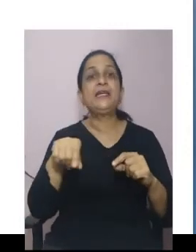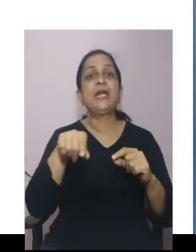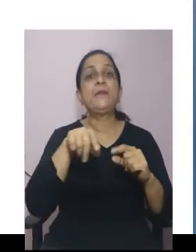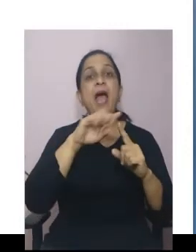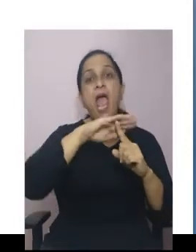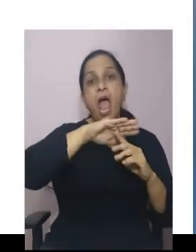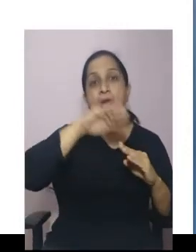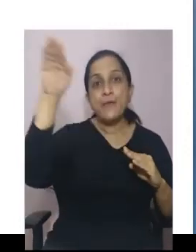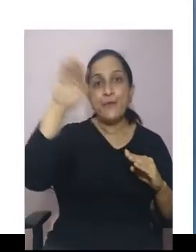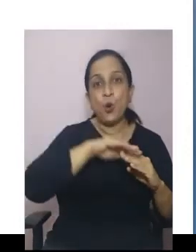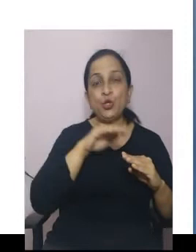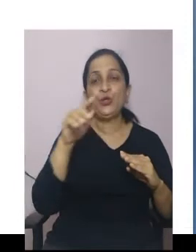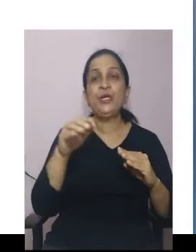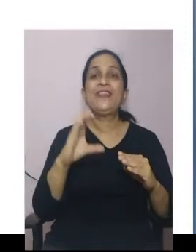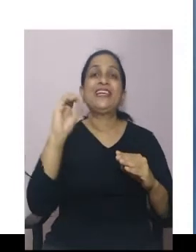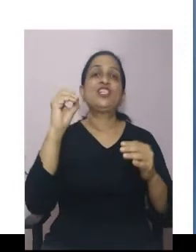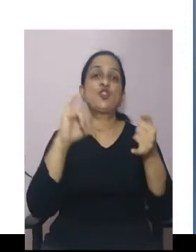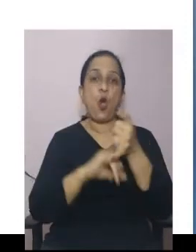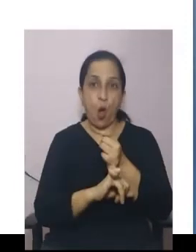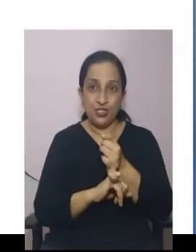BC by